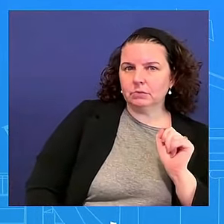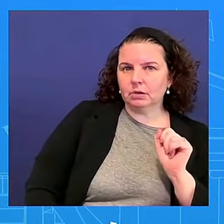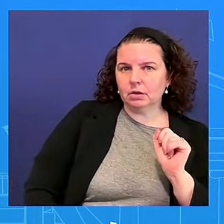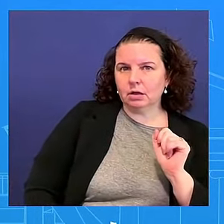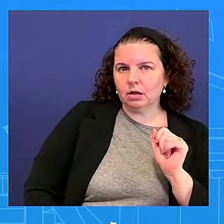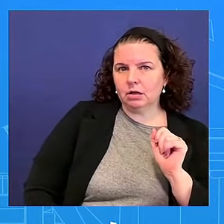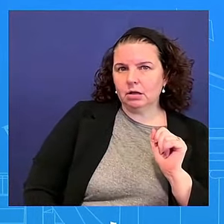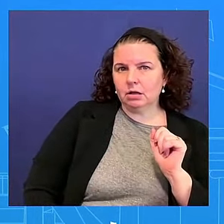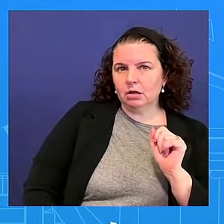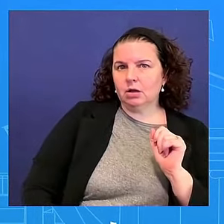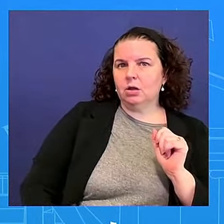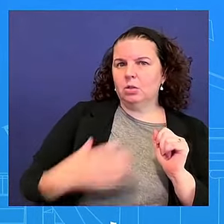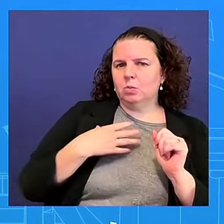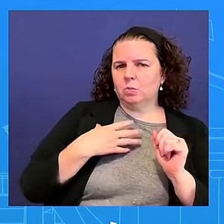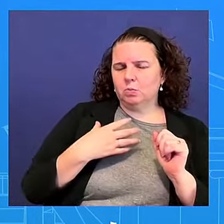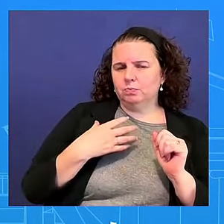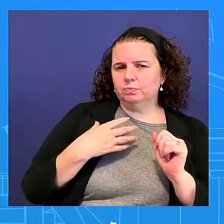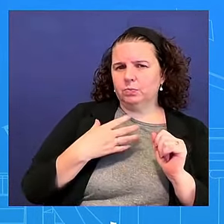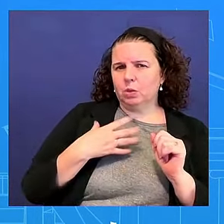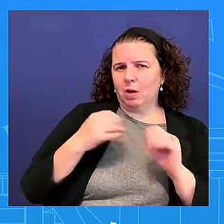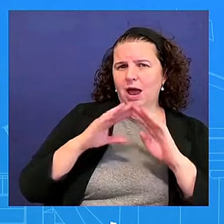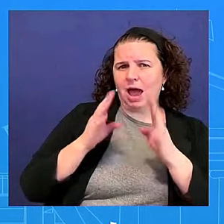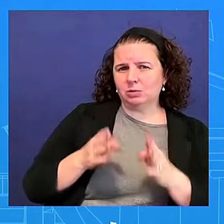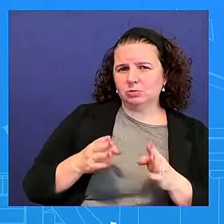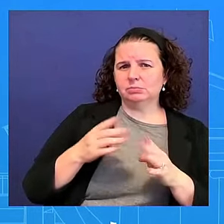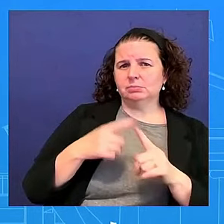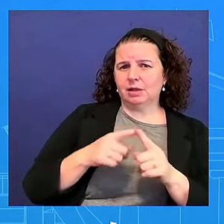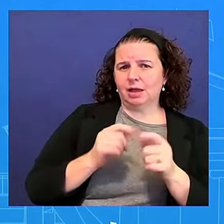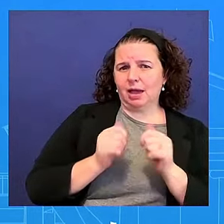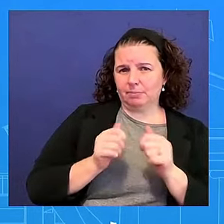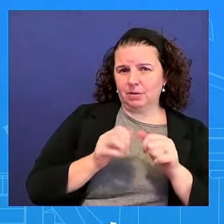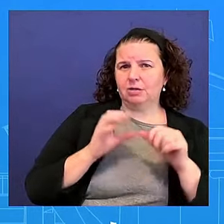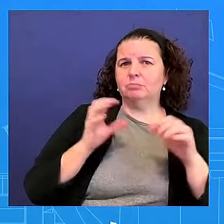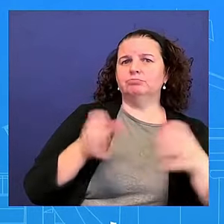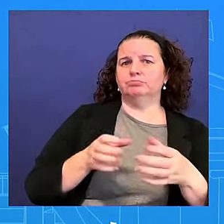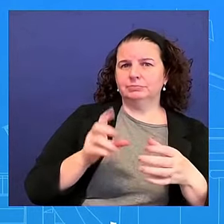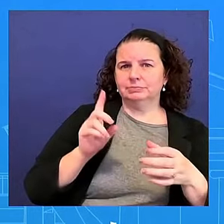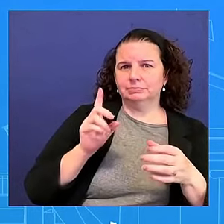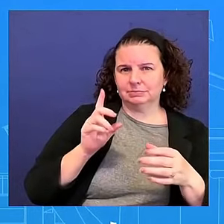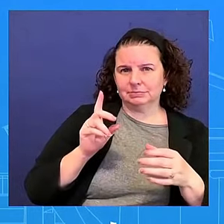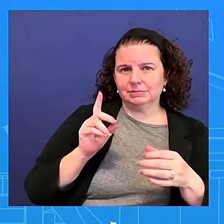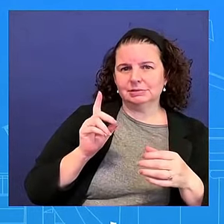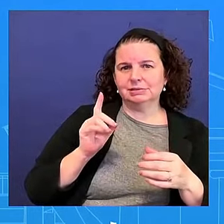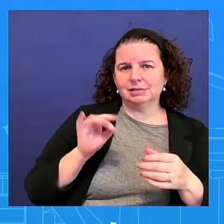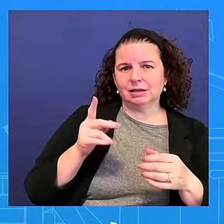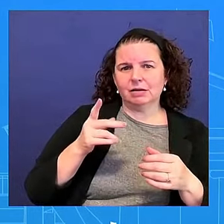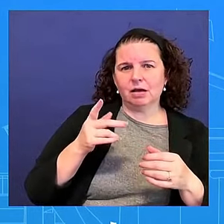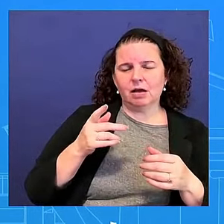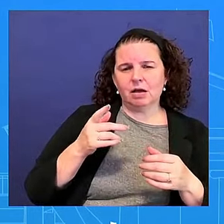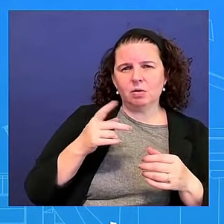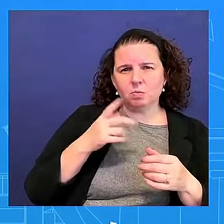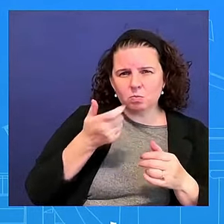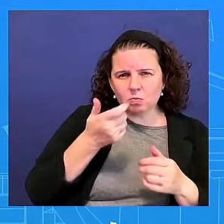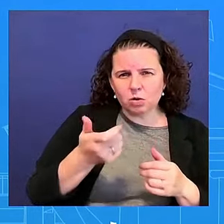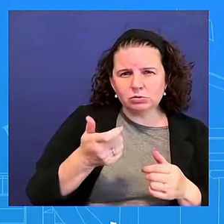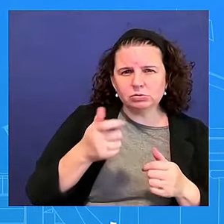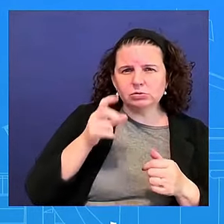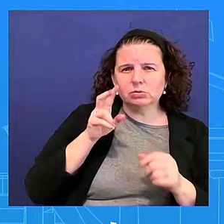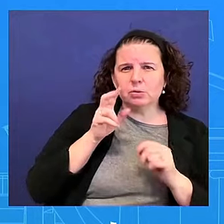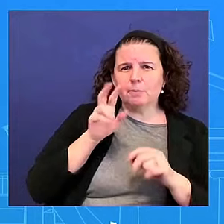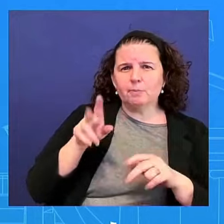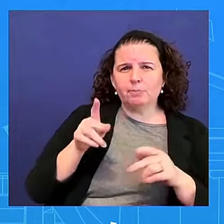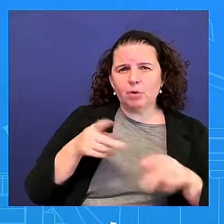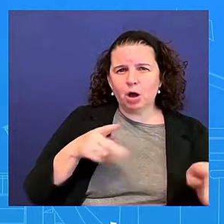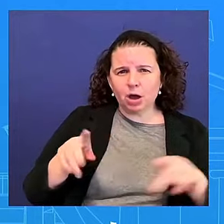that night. He then went to a watch party afterwards, which you have brought up. I was at that watch party. If he did have a cold, why then push him to